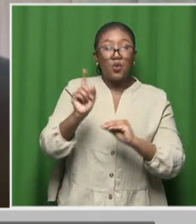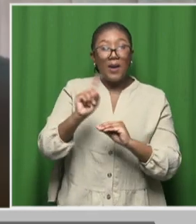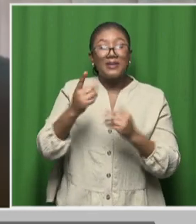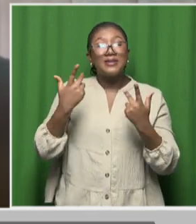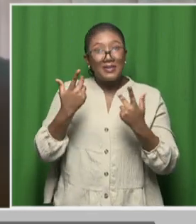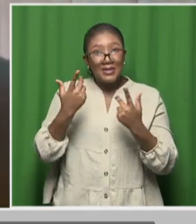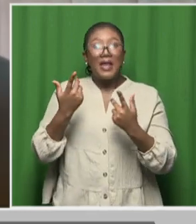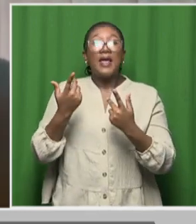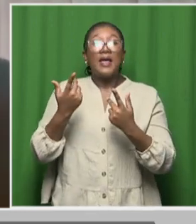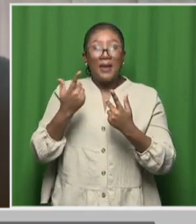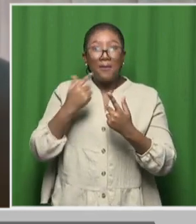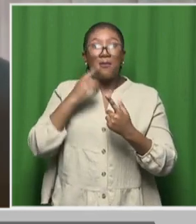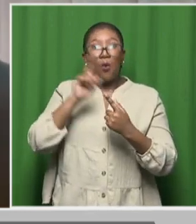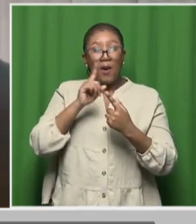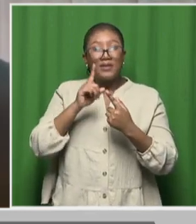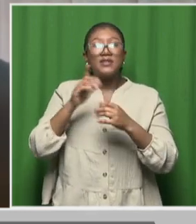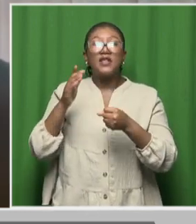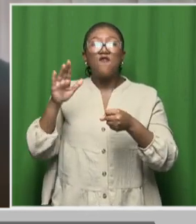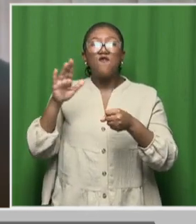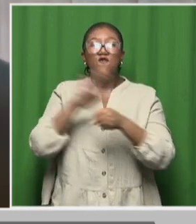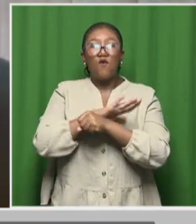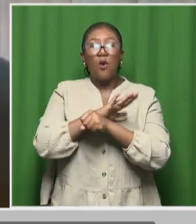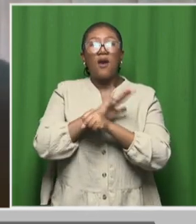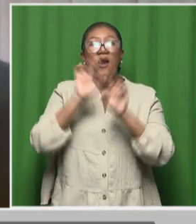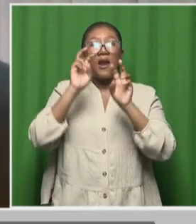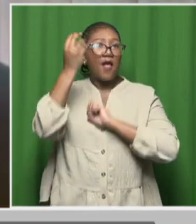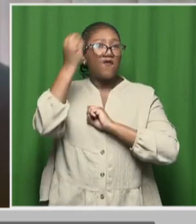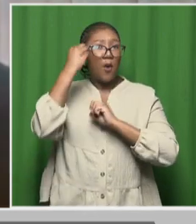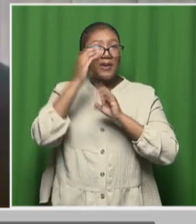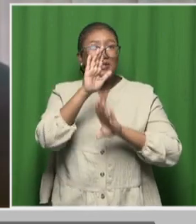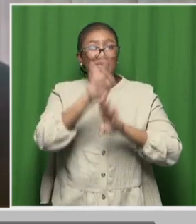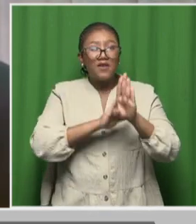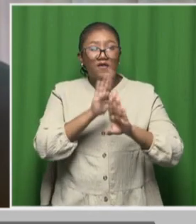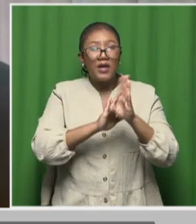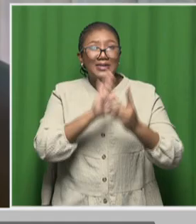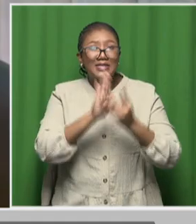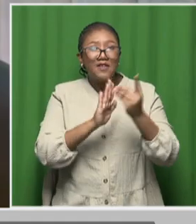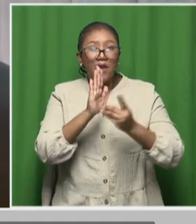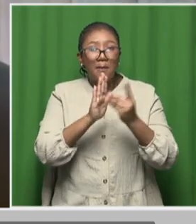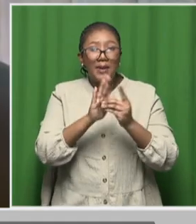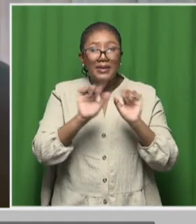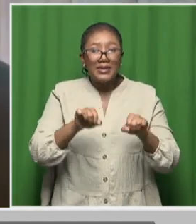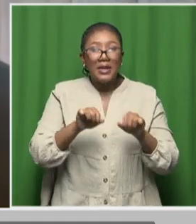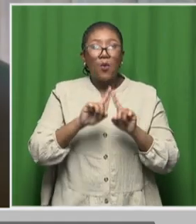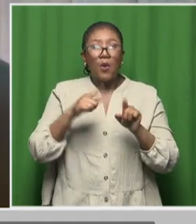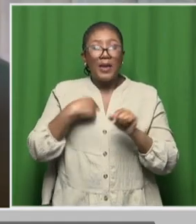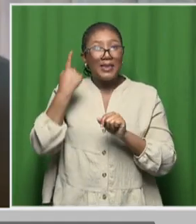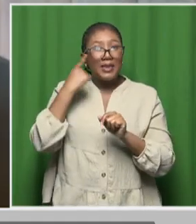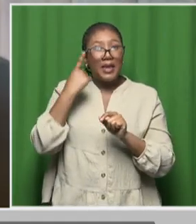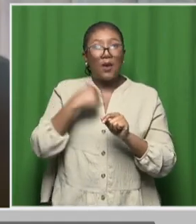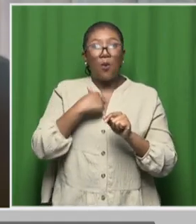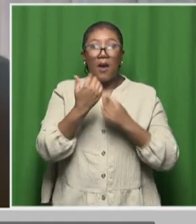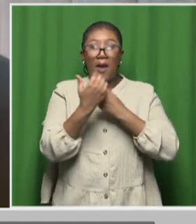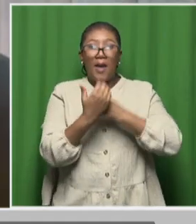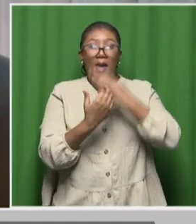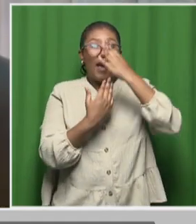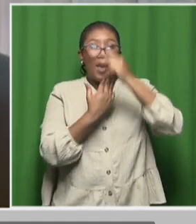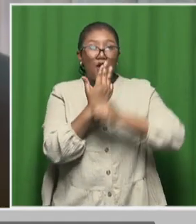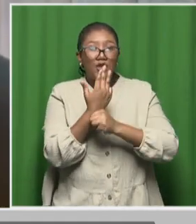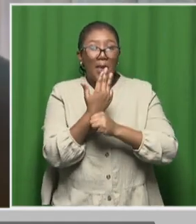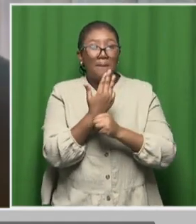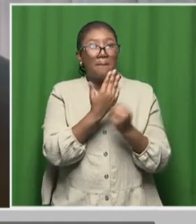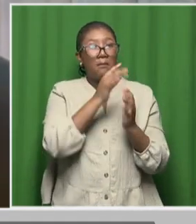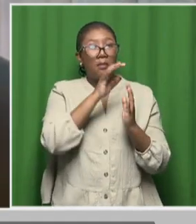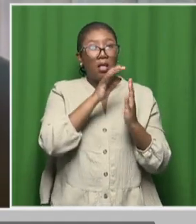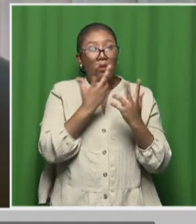and it took us a long time to figure out what data science curriculum we need to like create for individuals